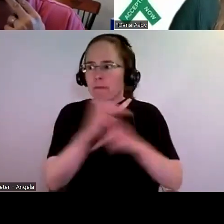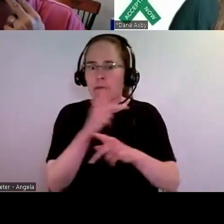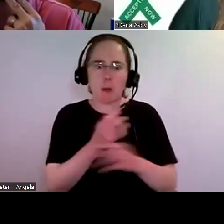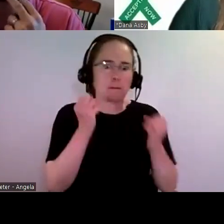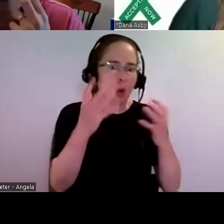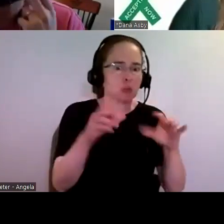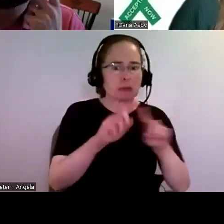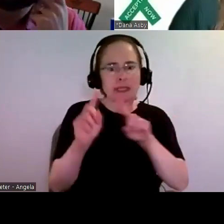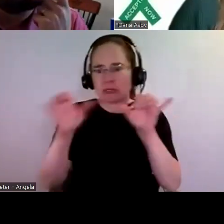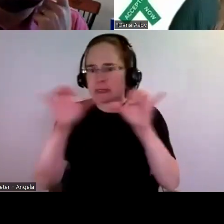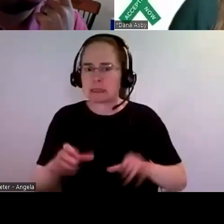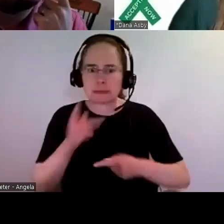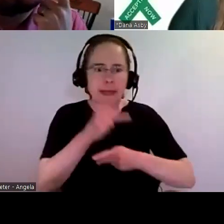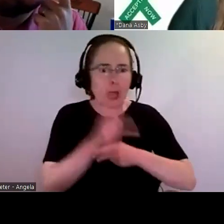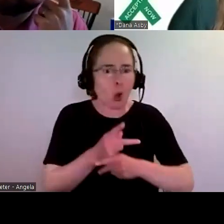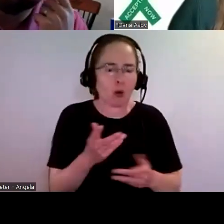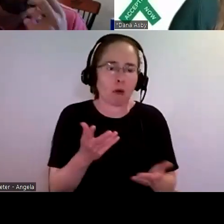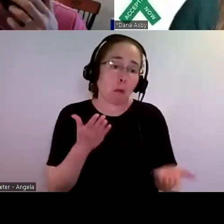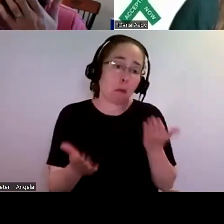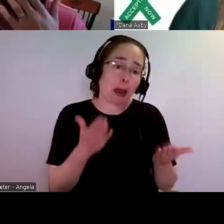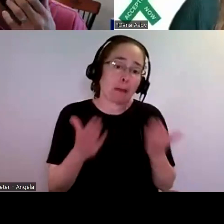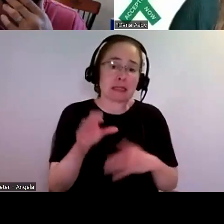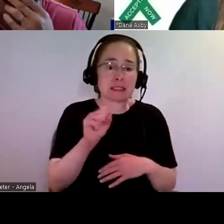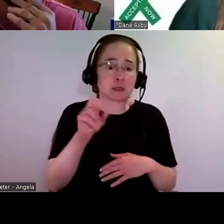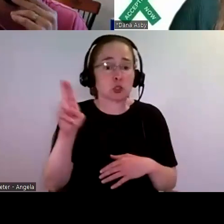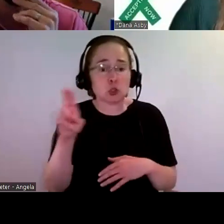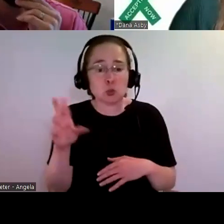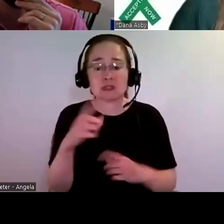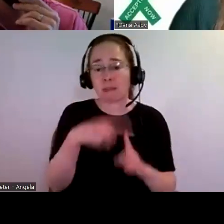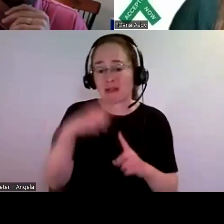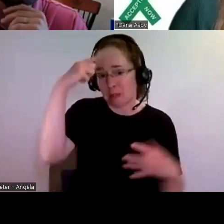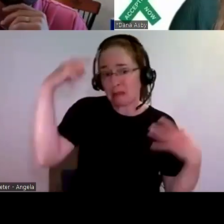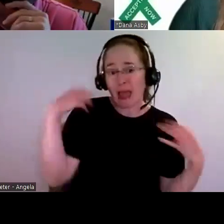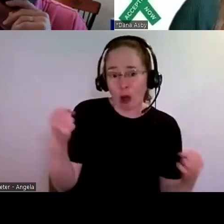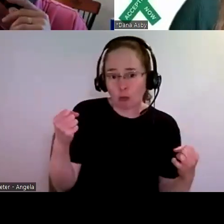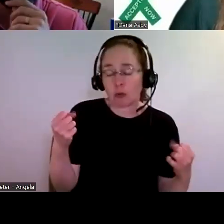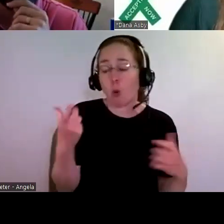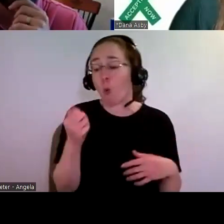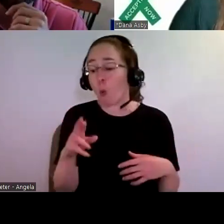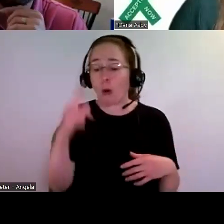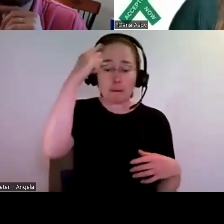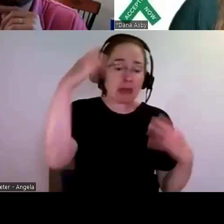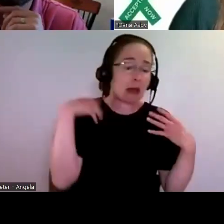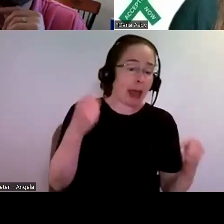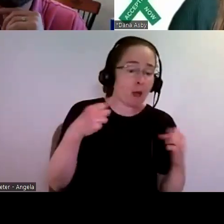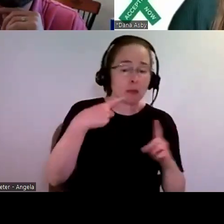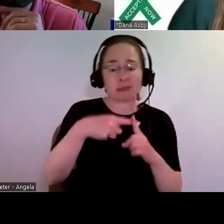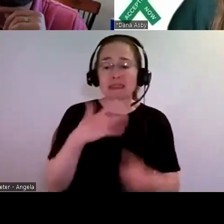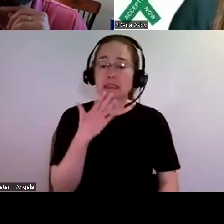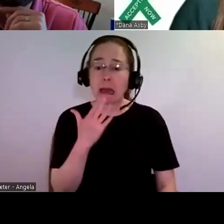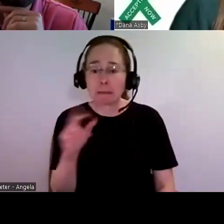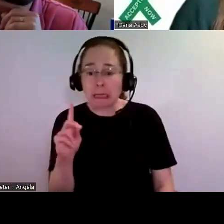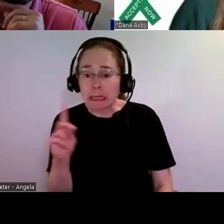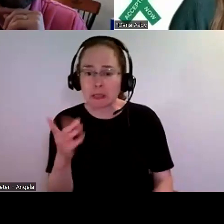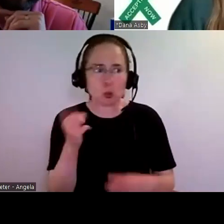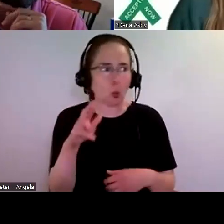loved one. It could be, if they're having substance use and mental health, it could be even mental health and, diabetes. It could